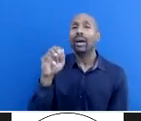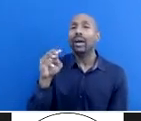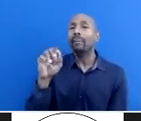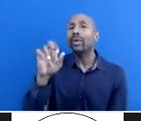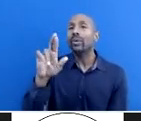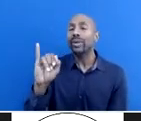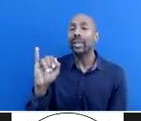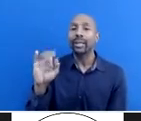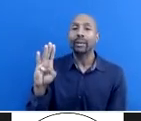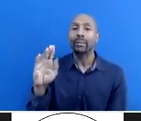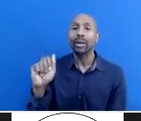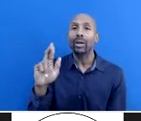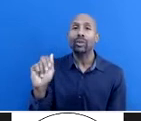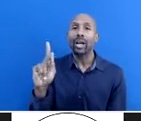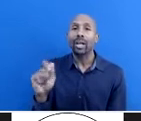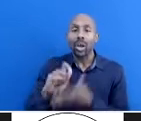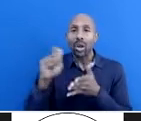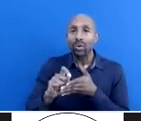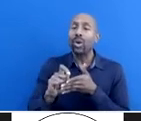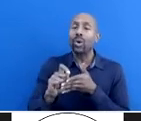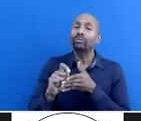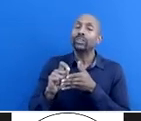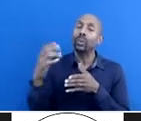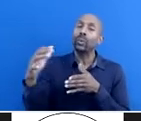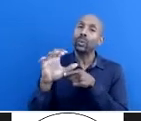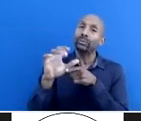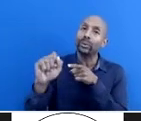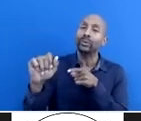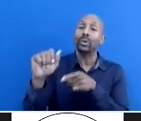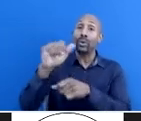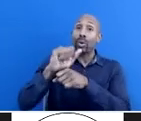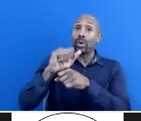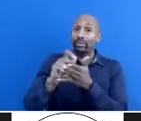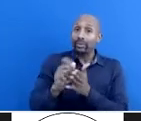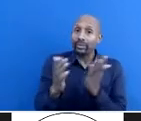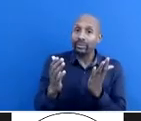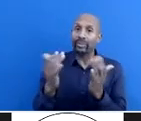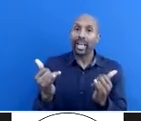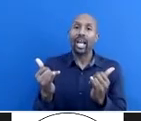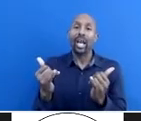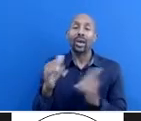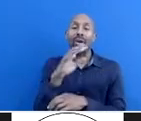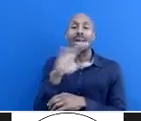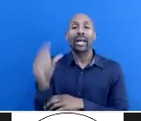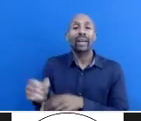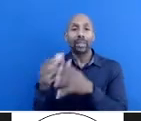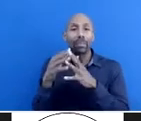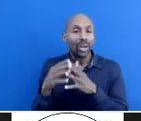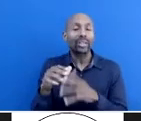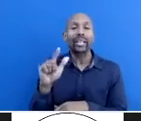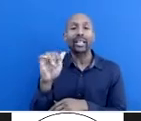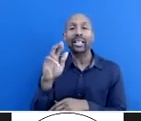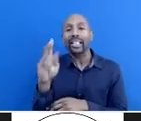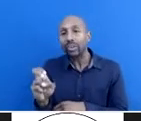a now classic work, of African-American literature critique, literary critique, sociology, social